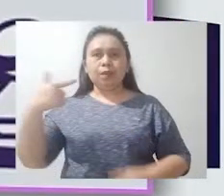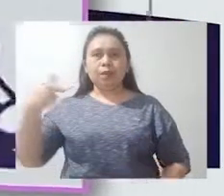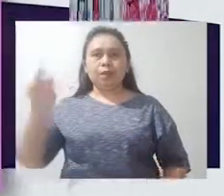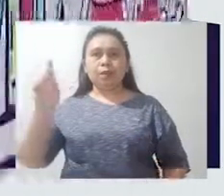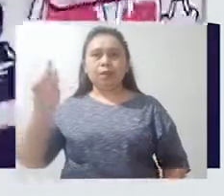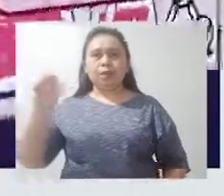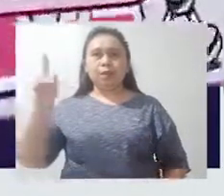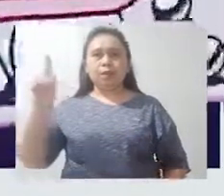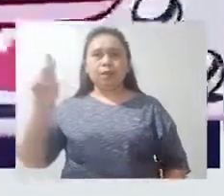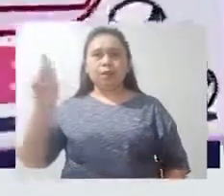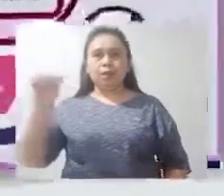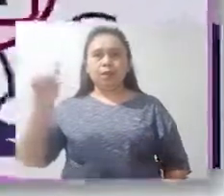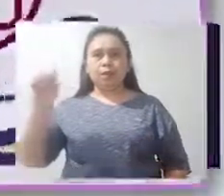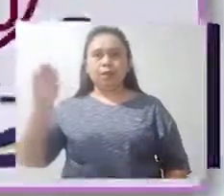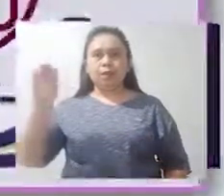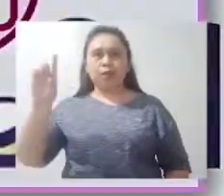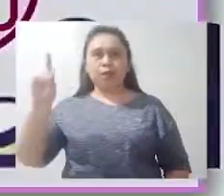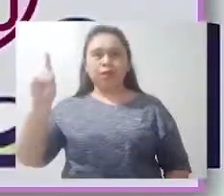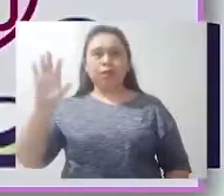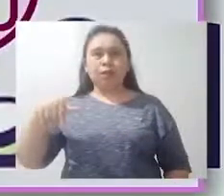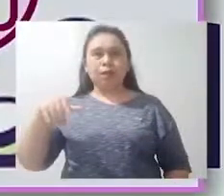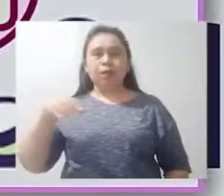graduated cylinder,